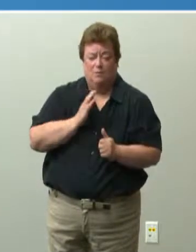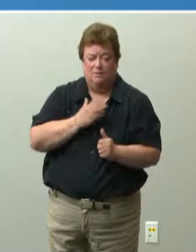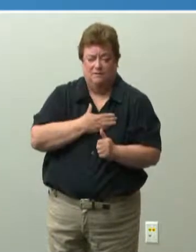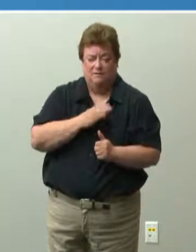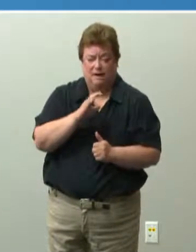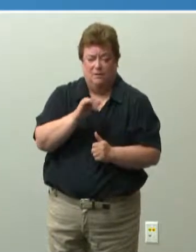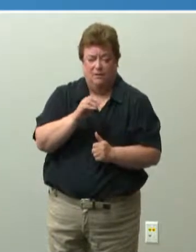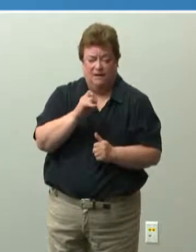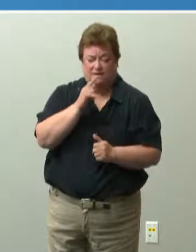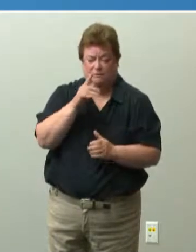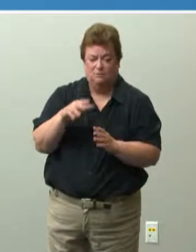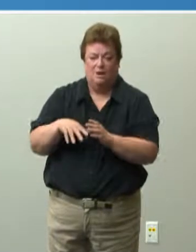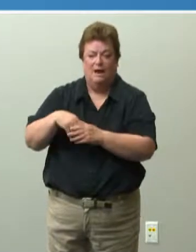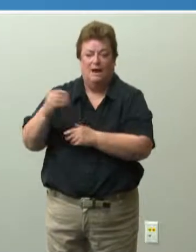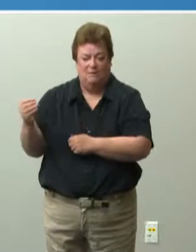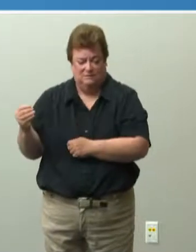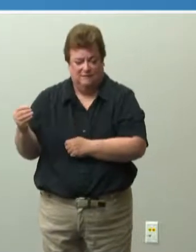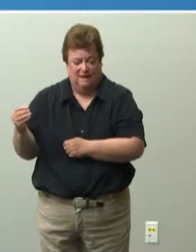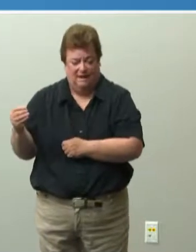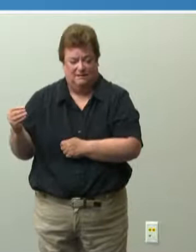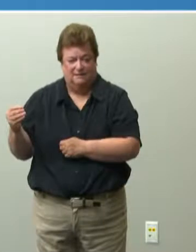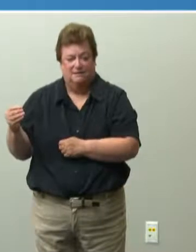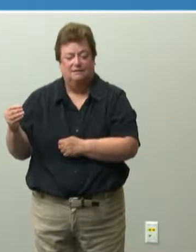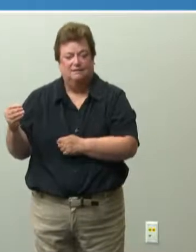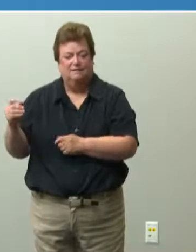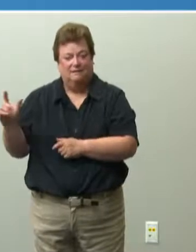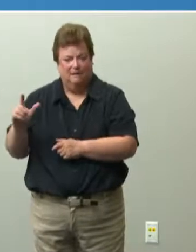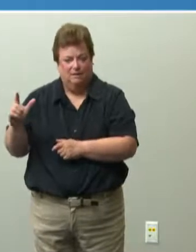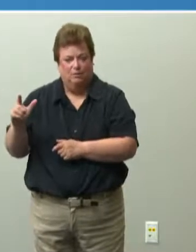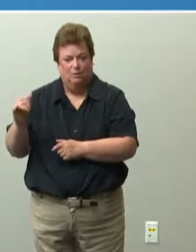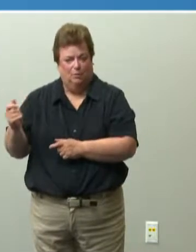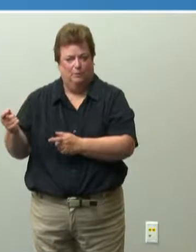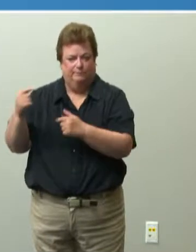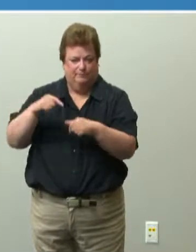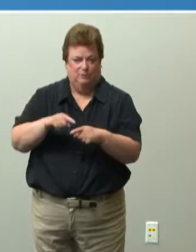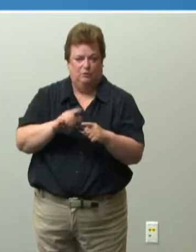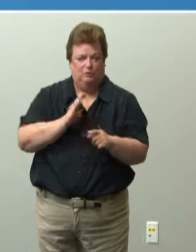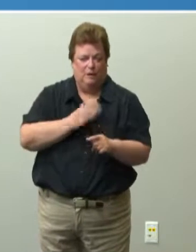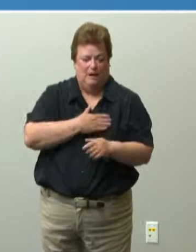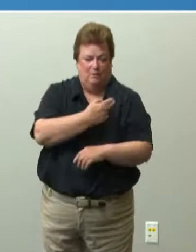from outside, that were hospitalized were outside Lancaster County.